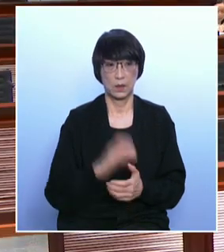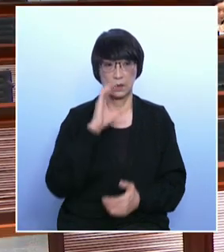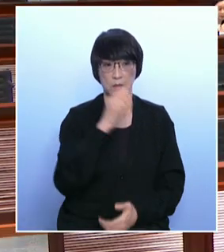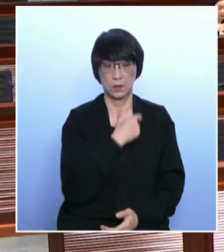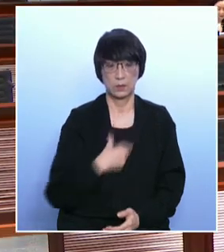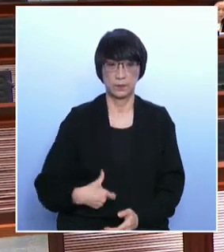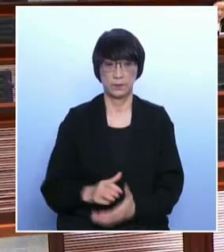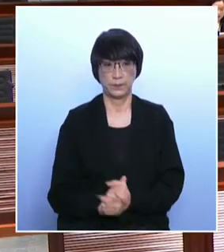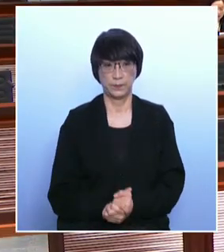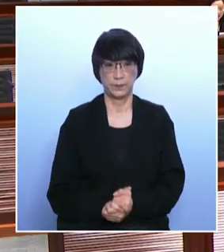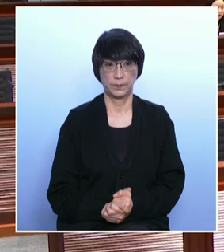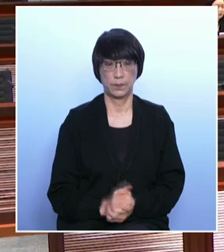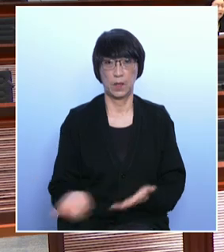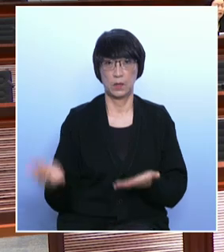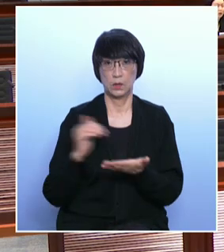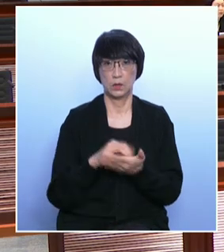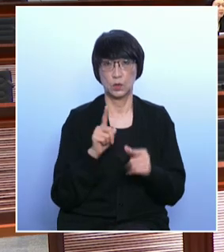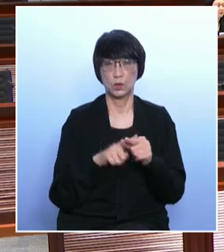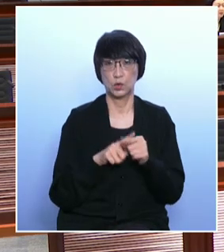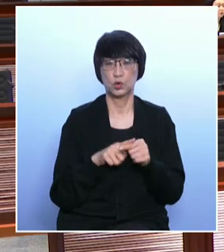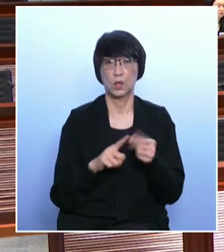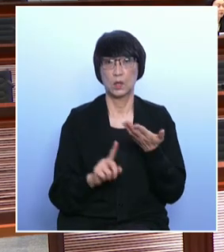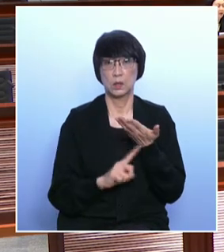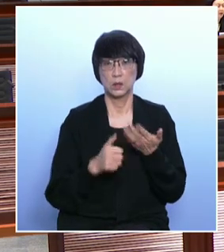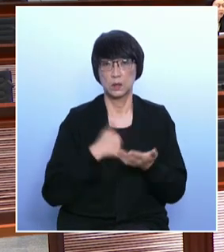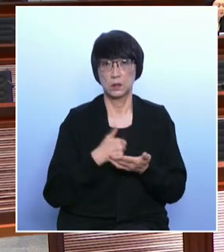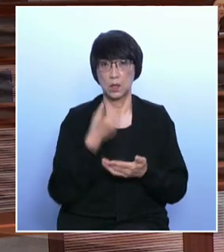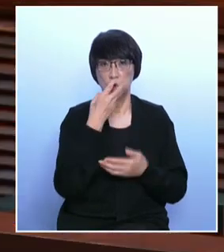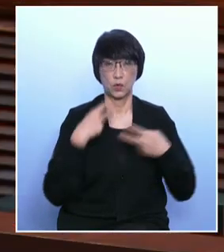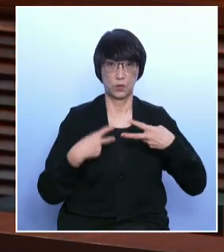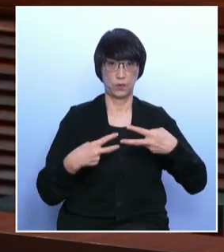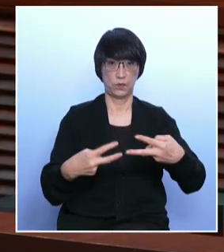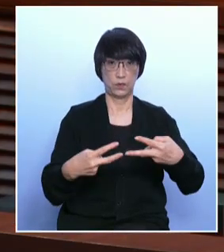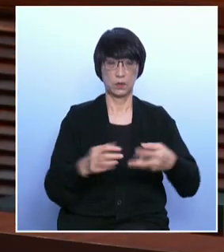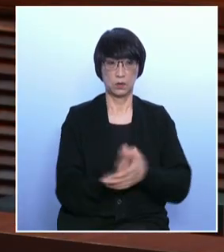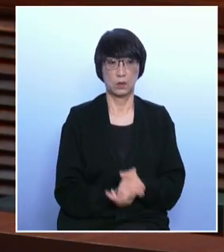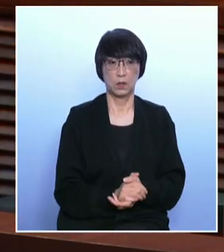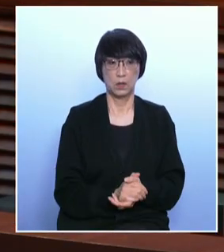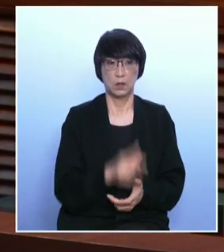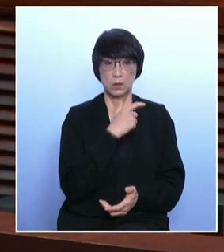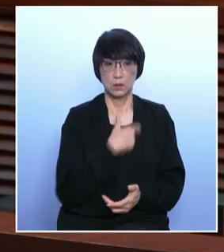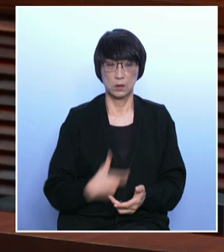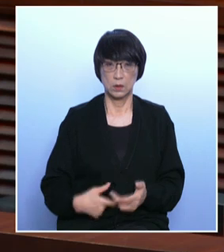recruitment difficulties. Ms. Rebecca Chen, thank you, Chair.